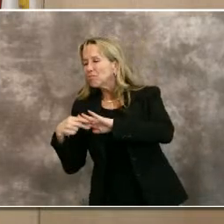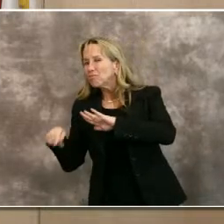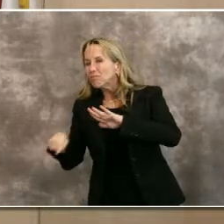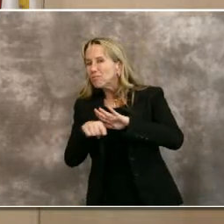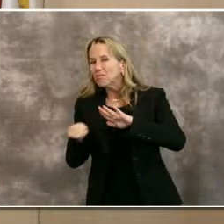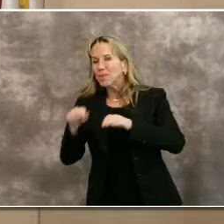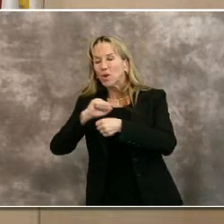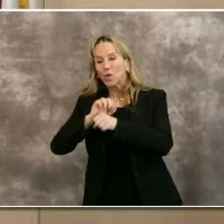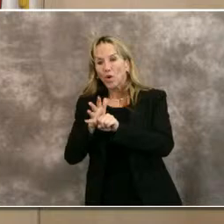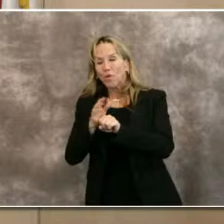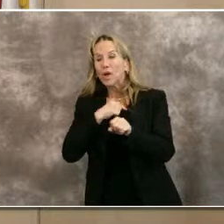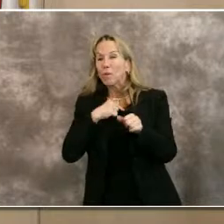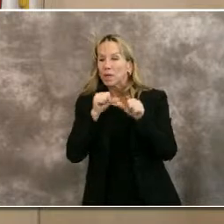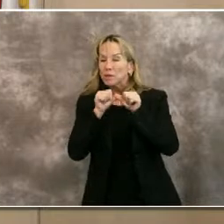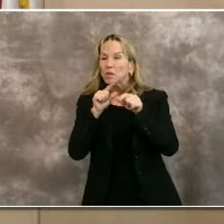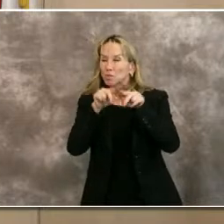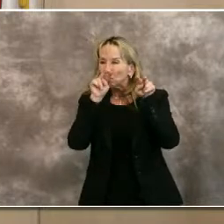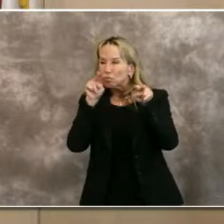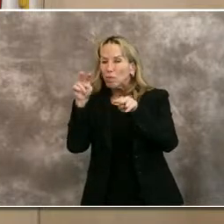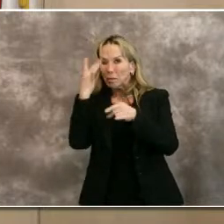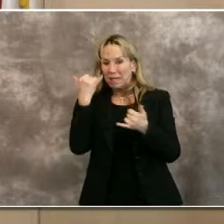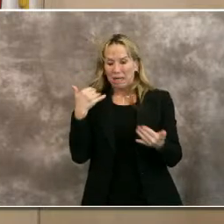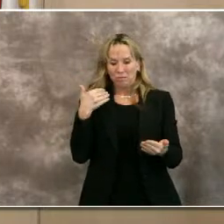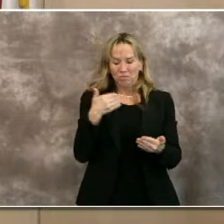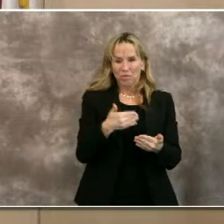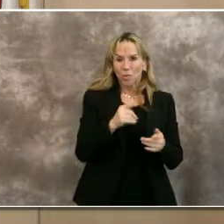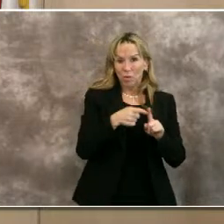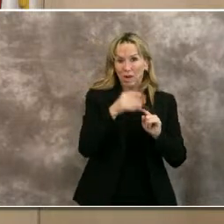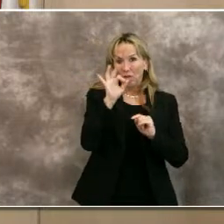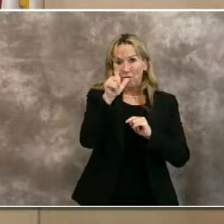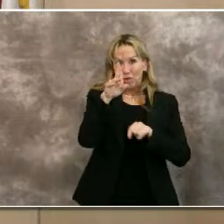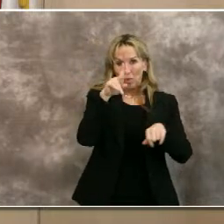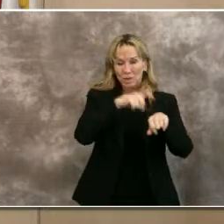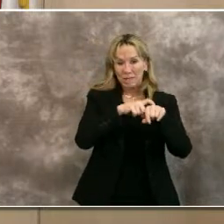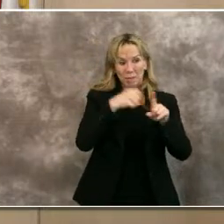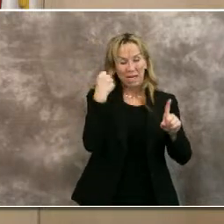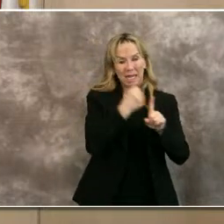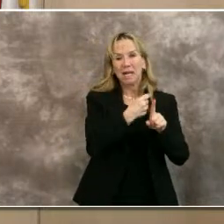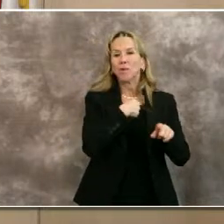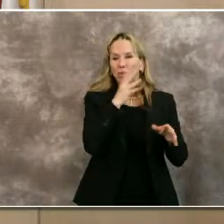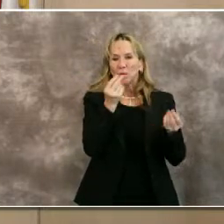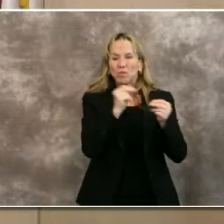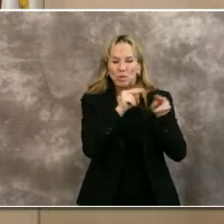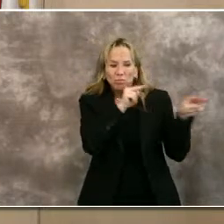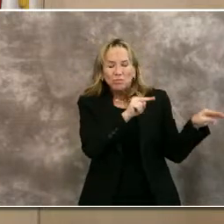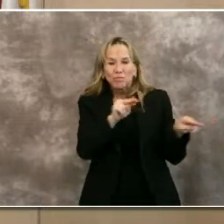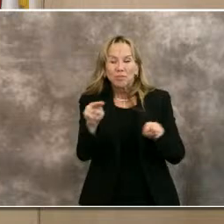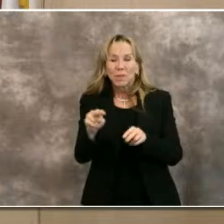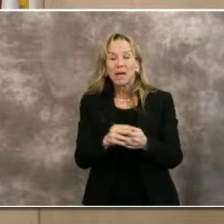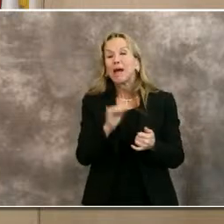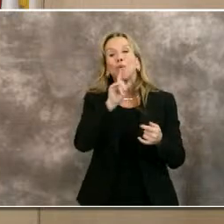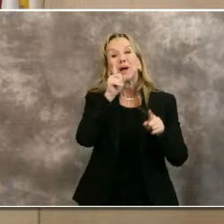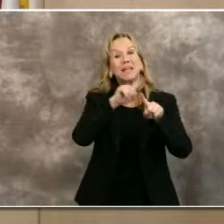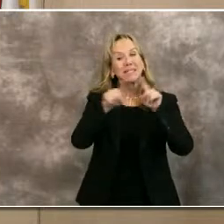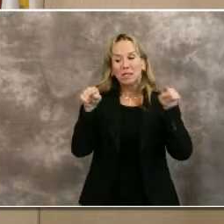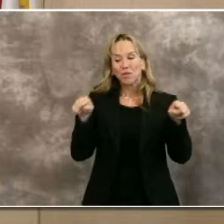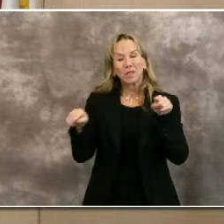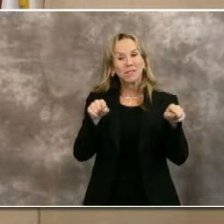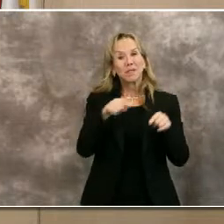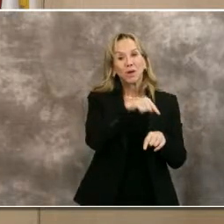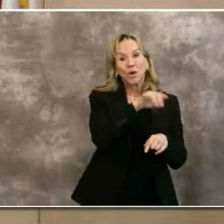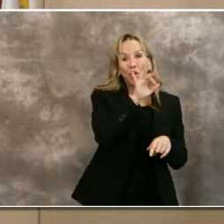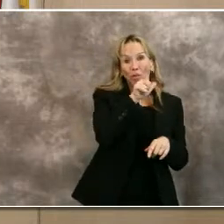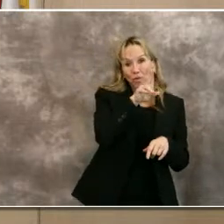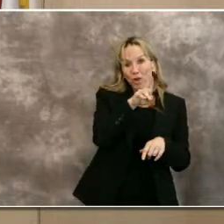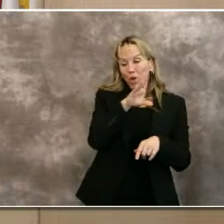do that through the flu season. And the difference between, however, influenza and COVID-19 is